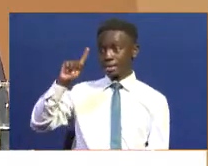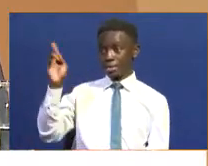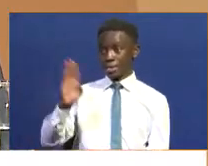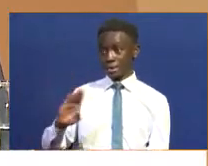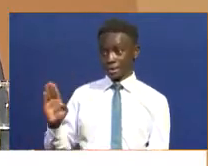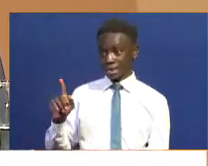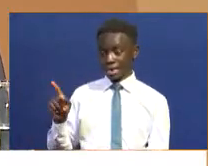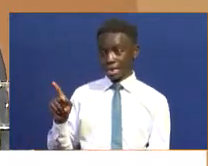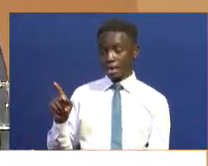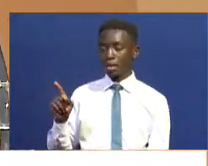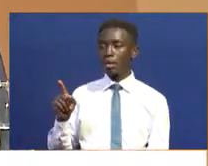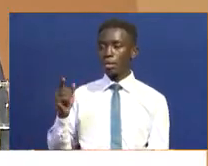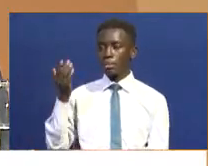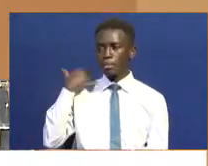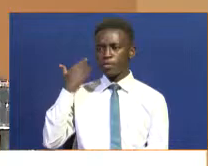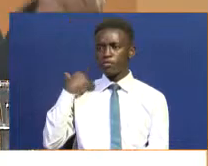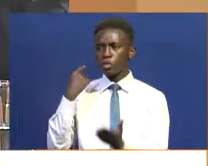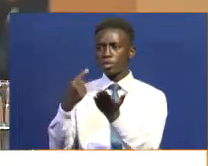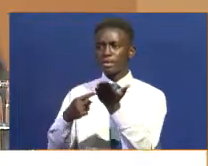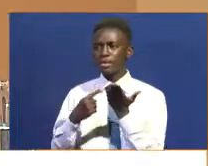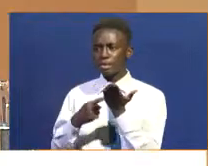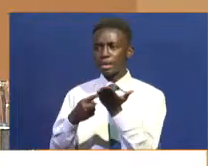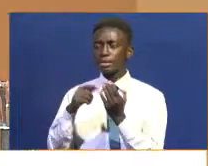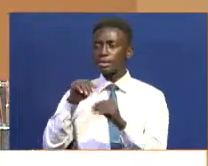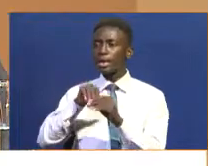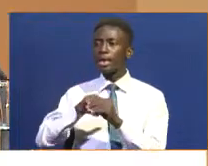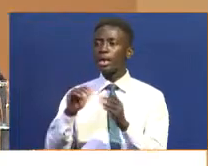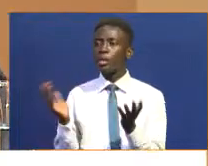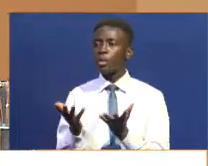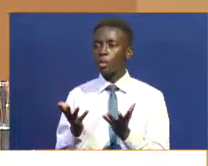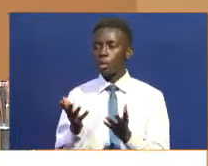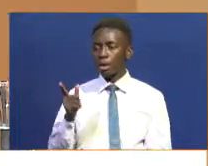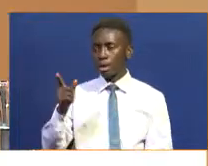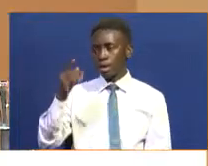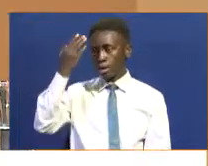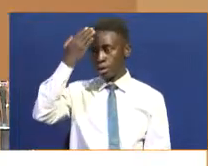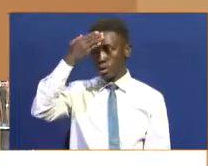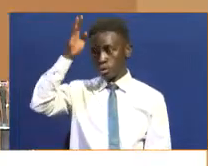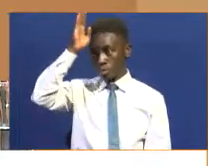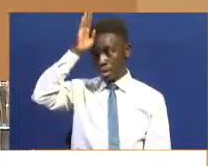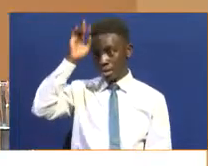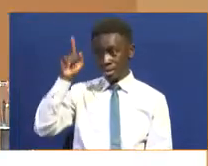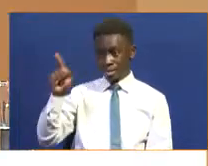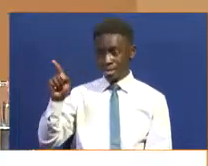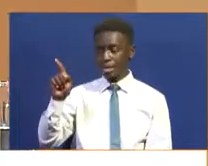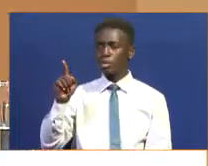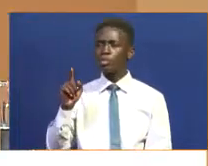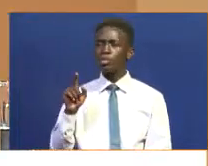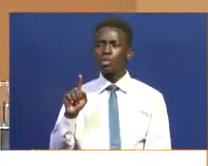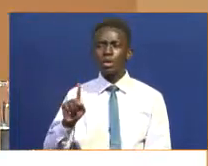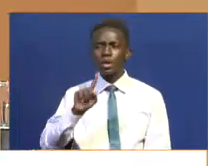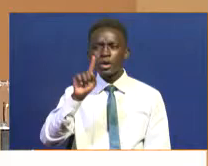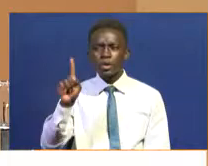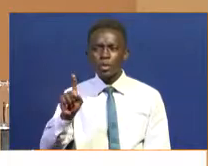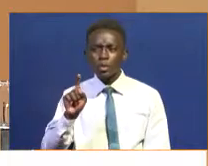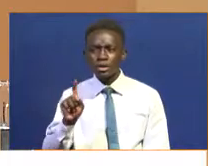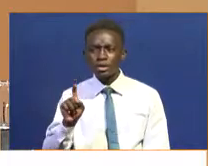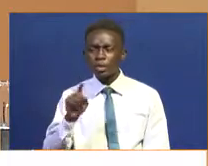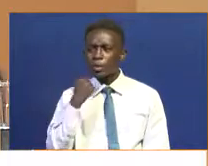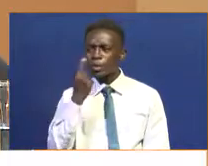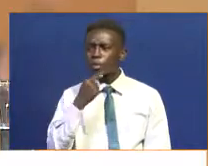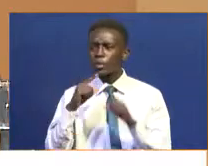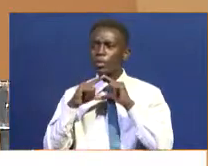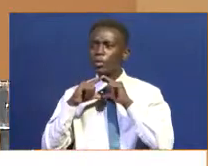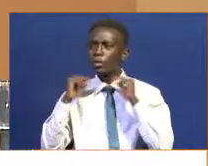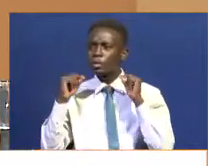this discussion in Dubai, and the question was that who is going to host? And there are countries